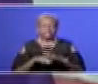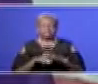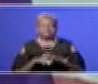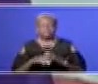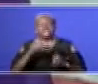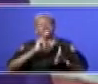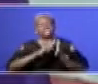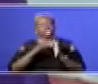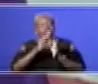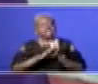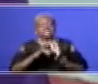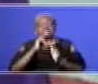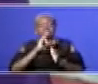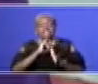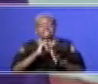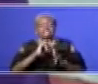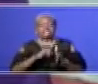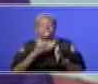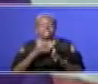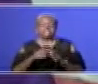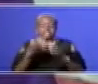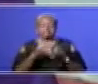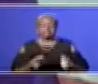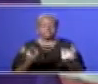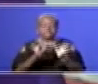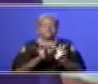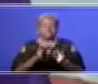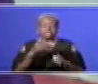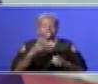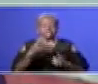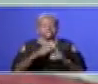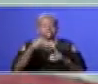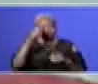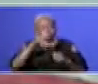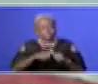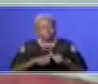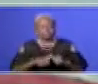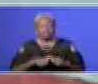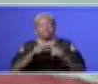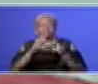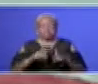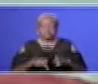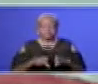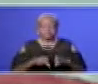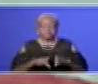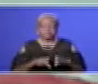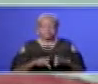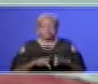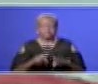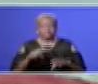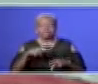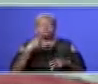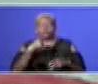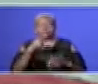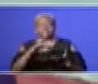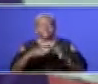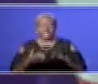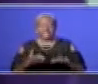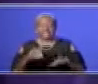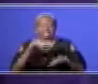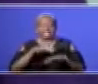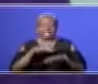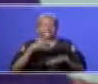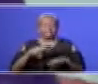as it's important to remember the persons who died during the Burma Road riot, I think as a labor movement we need to look at that,